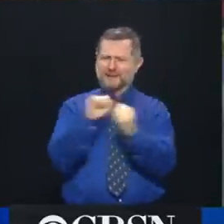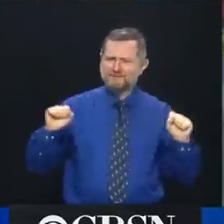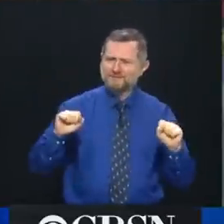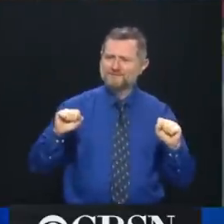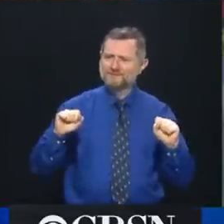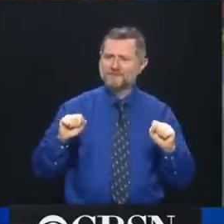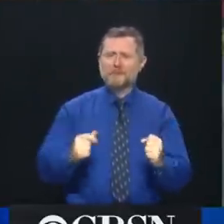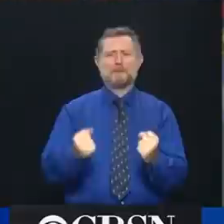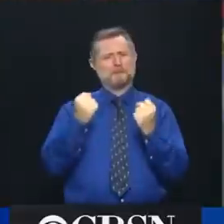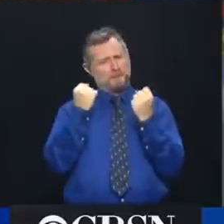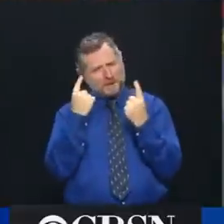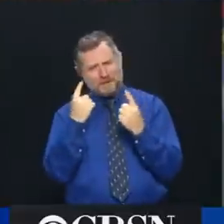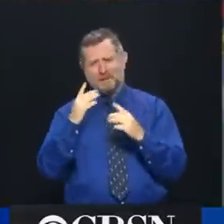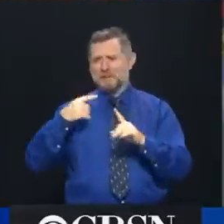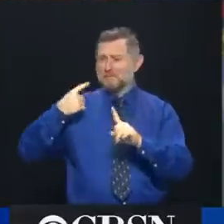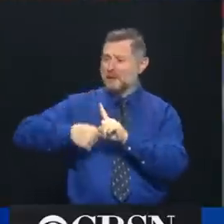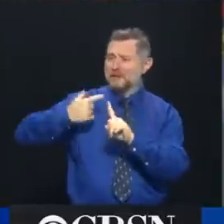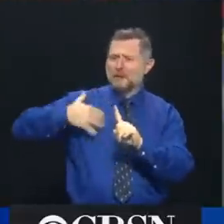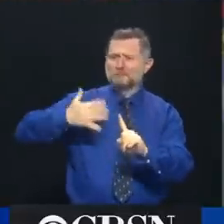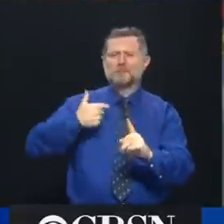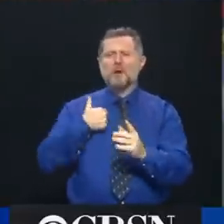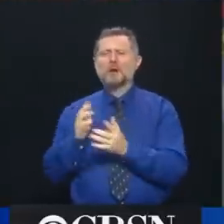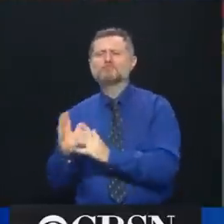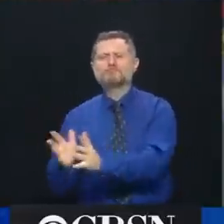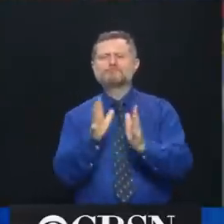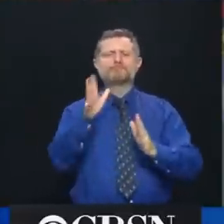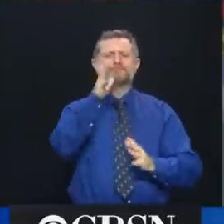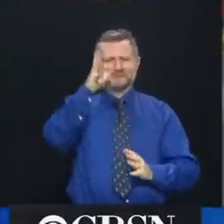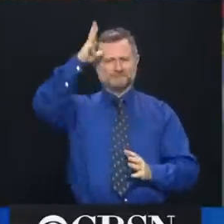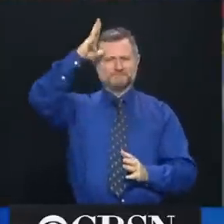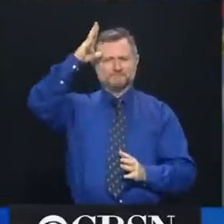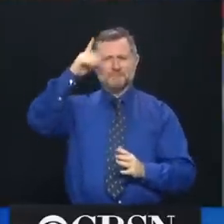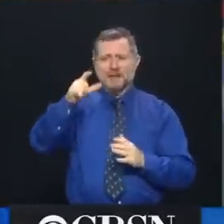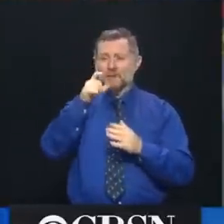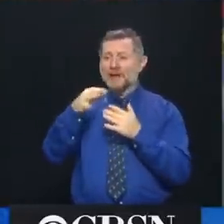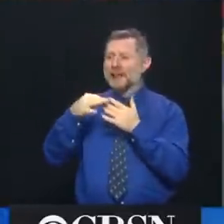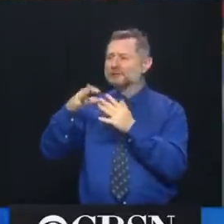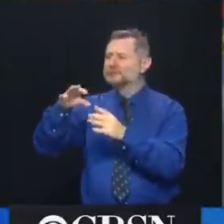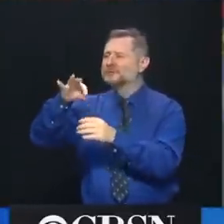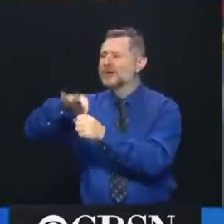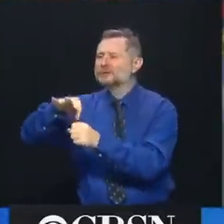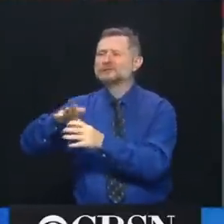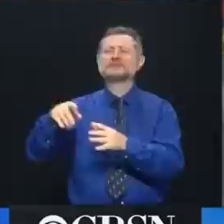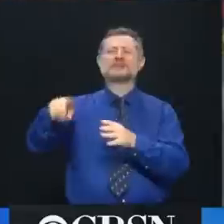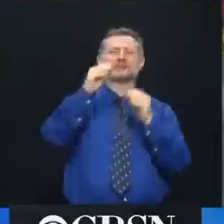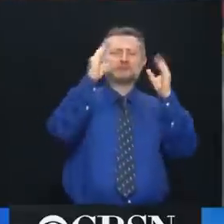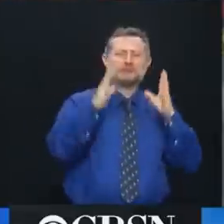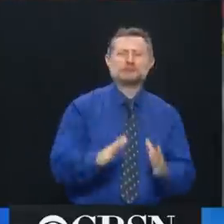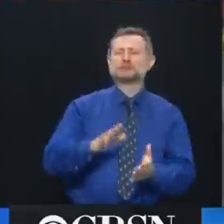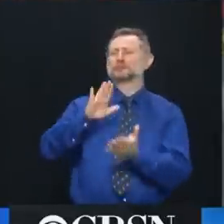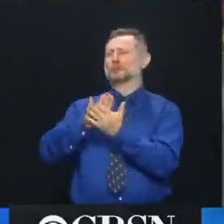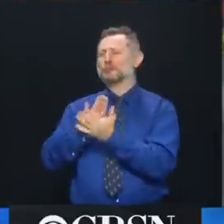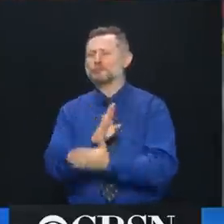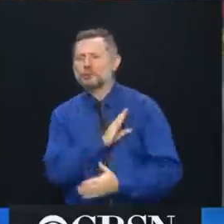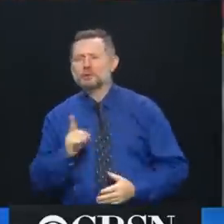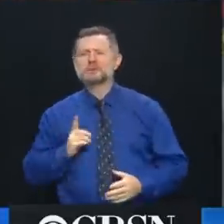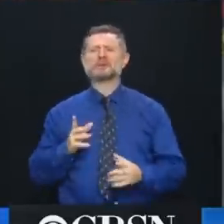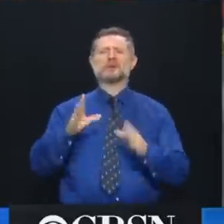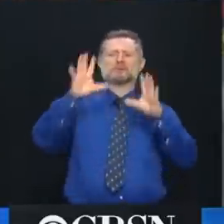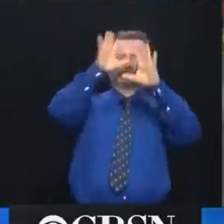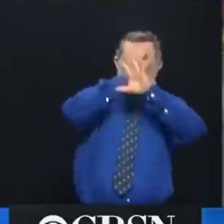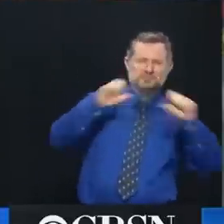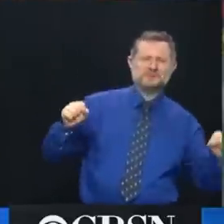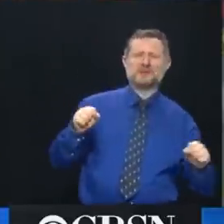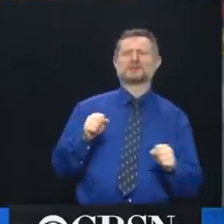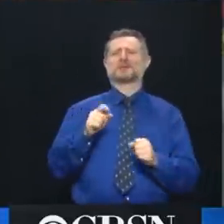for months i've been consulting with parents elected officials teachers school boards and superintendents as